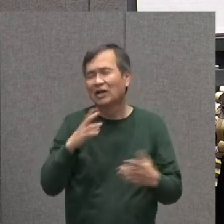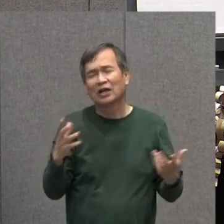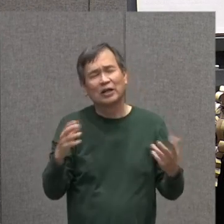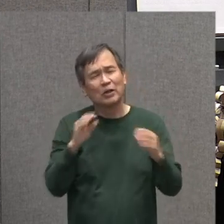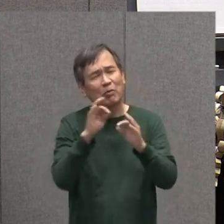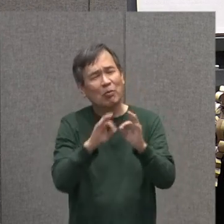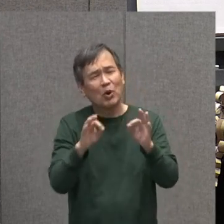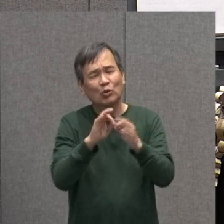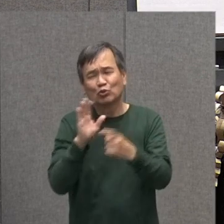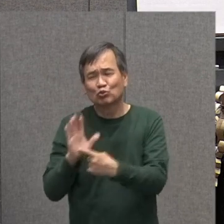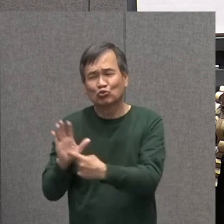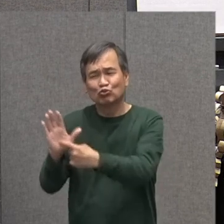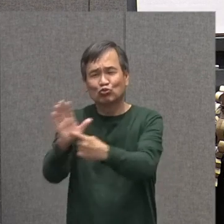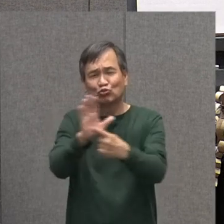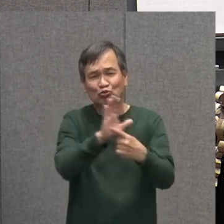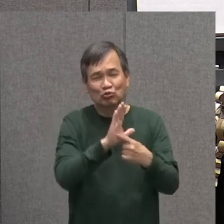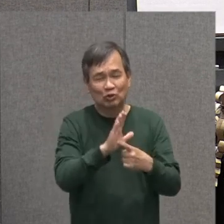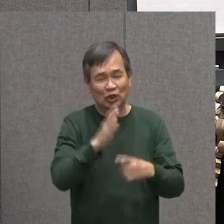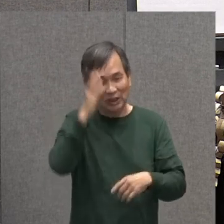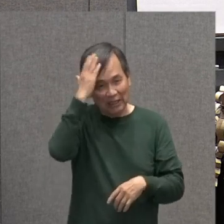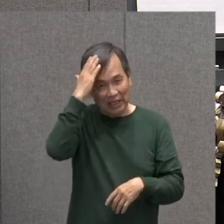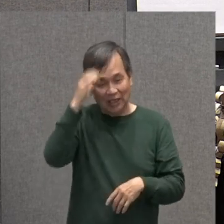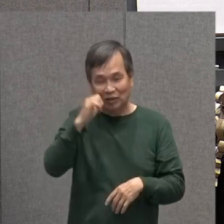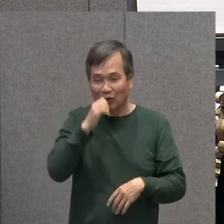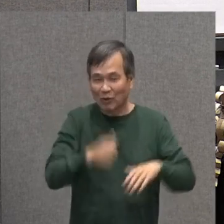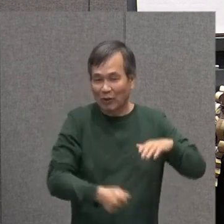That is the most important part of this project.